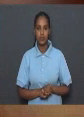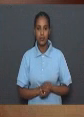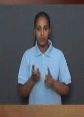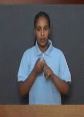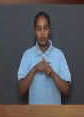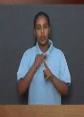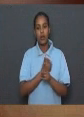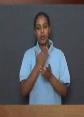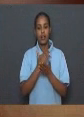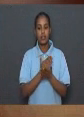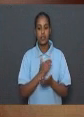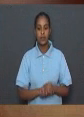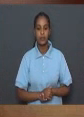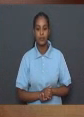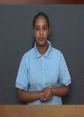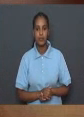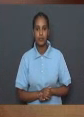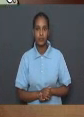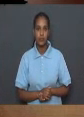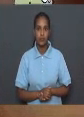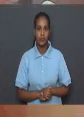Let's get back to our lesson.